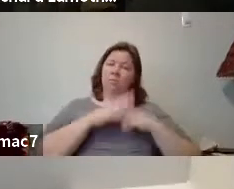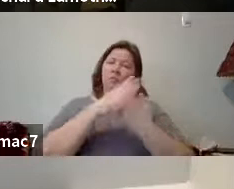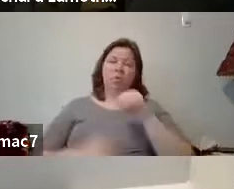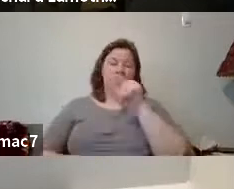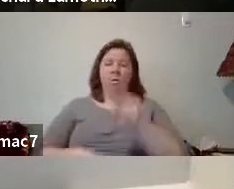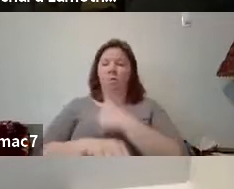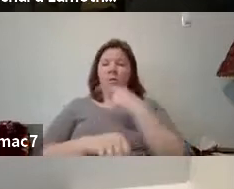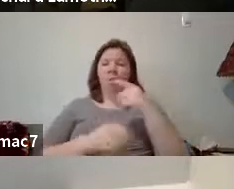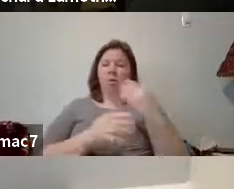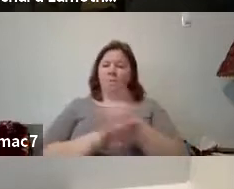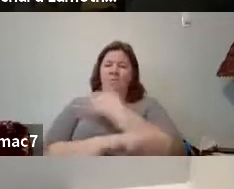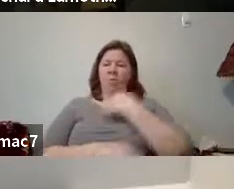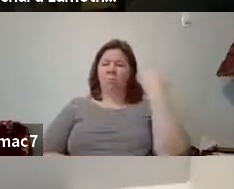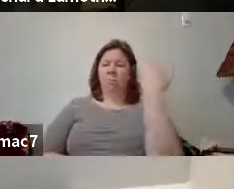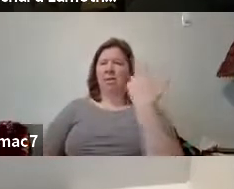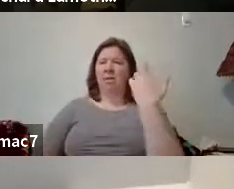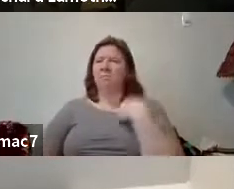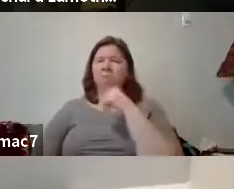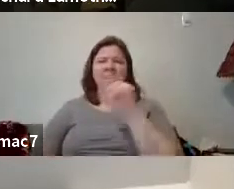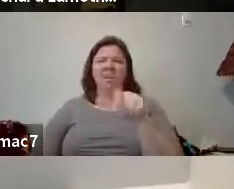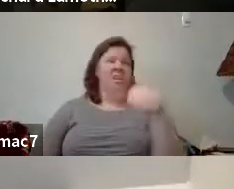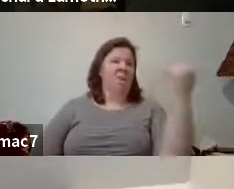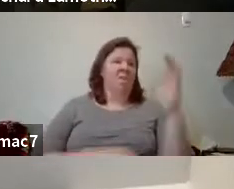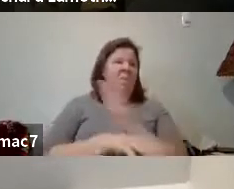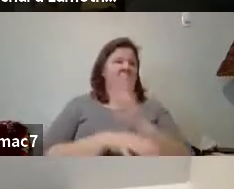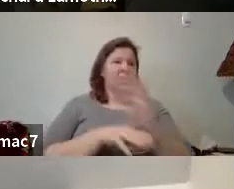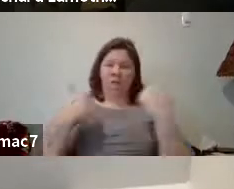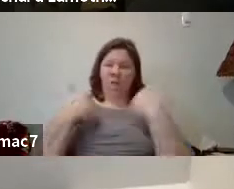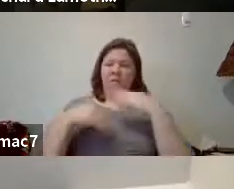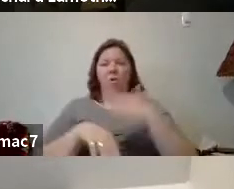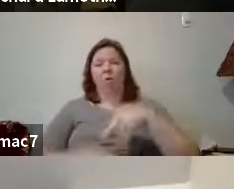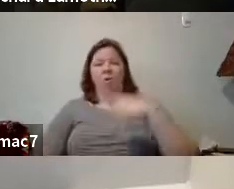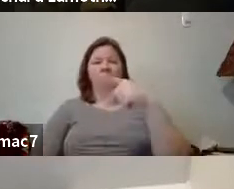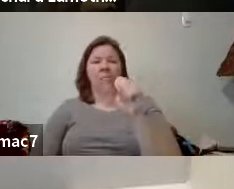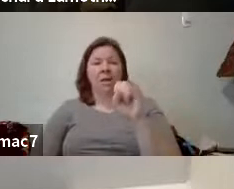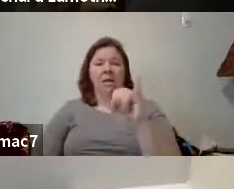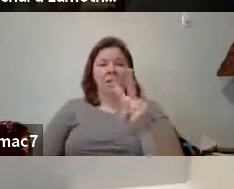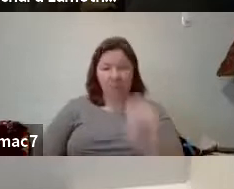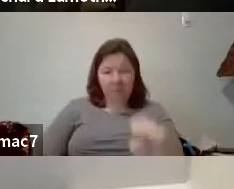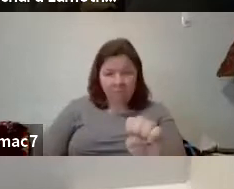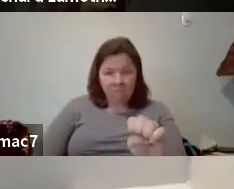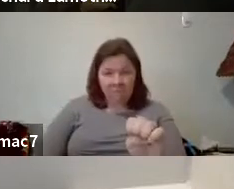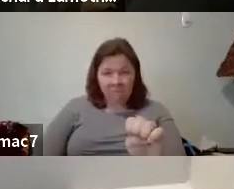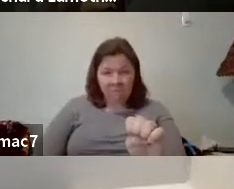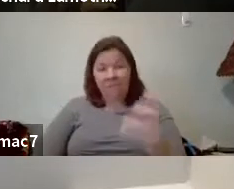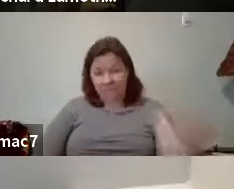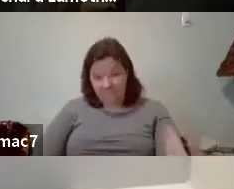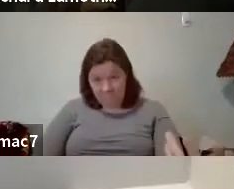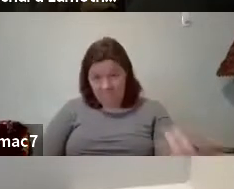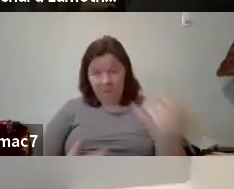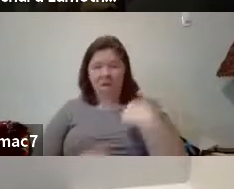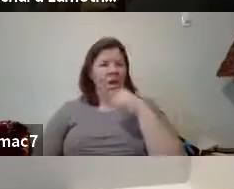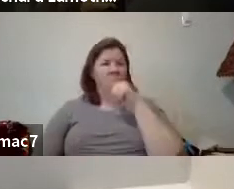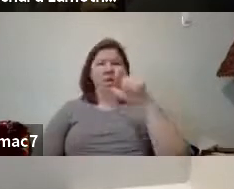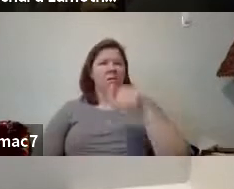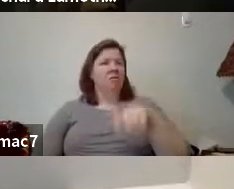I realized, well, I don't need any other business if I've got ONPASSIVE. And so I've come to the point where I don't